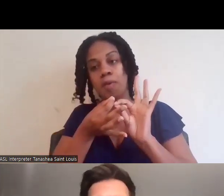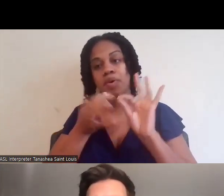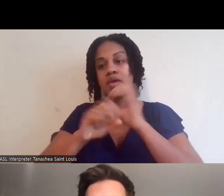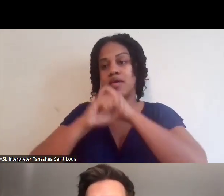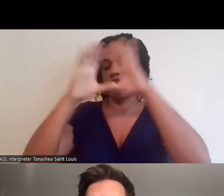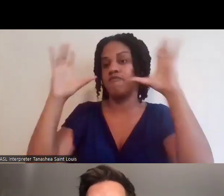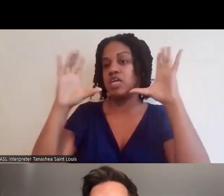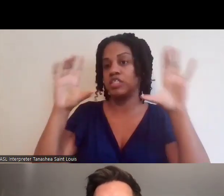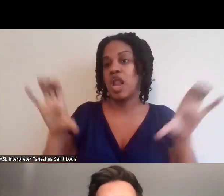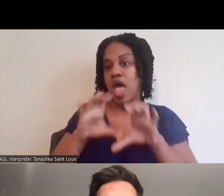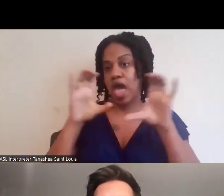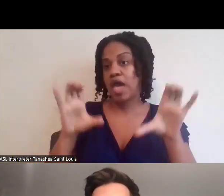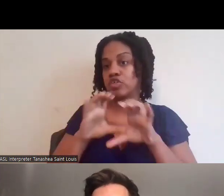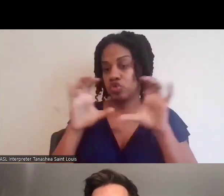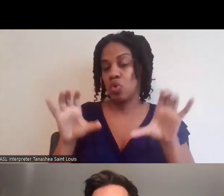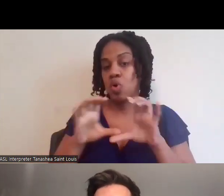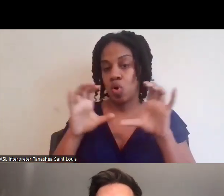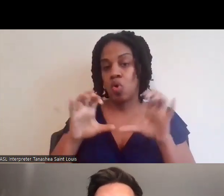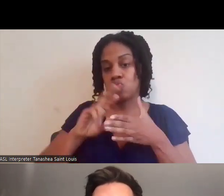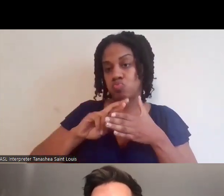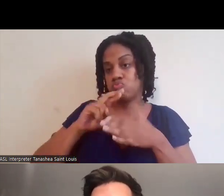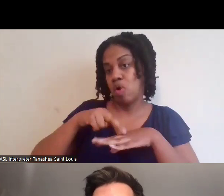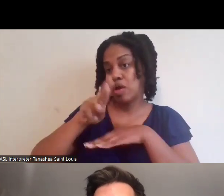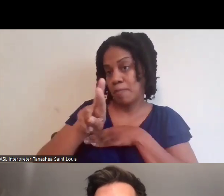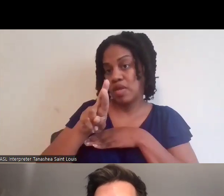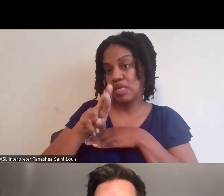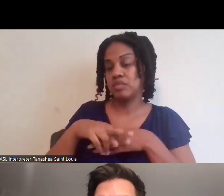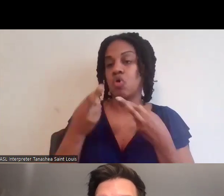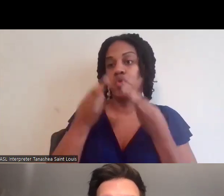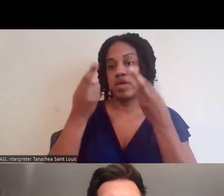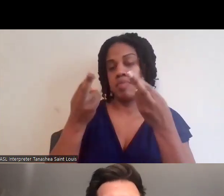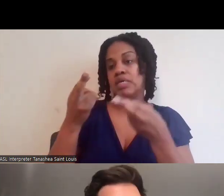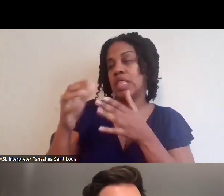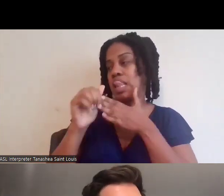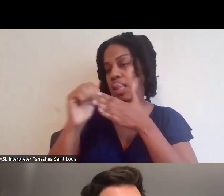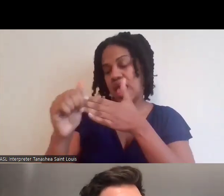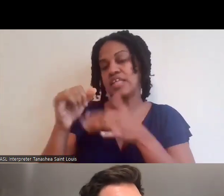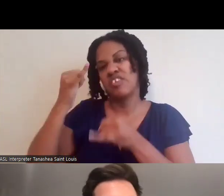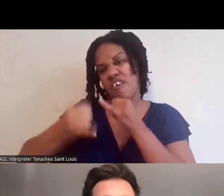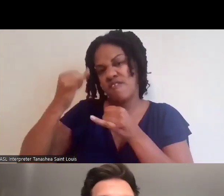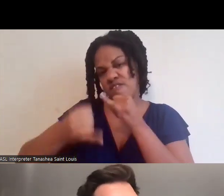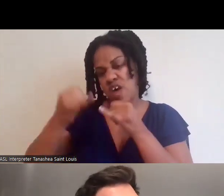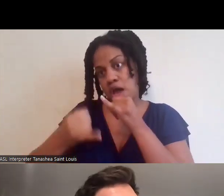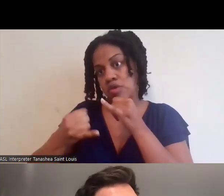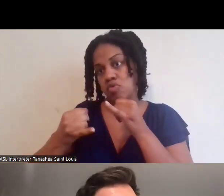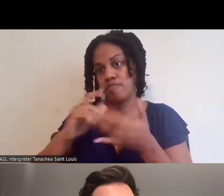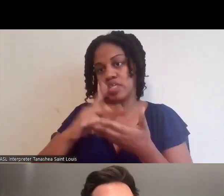actionable recommendations, which led to the final output and outcome of this